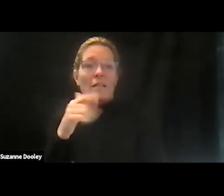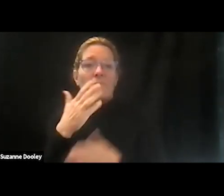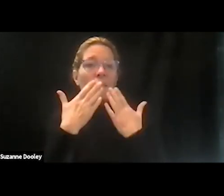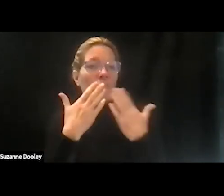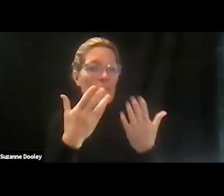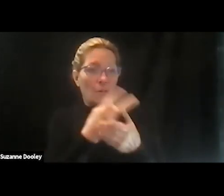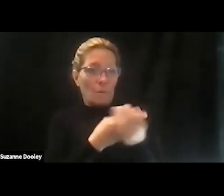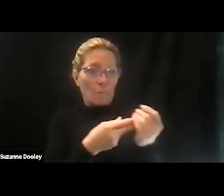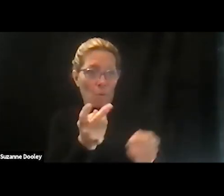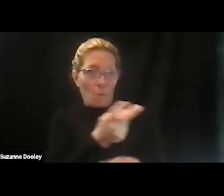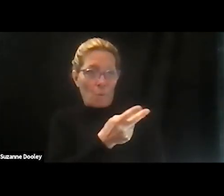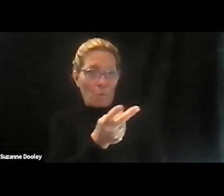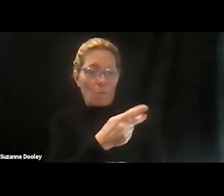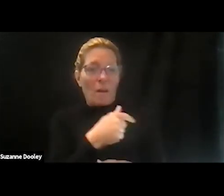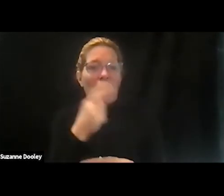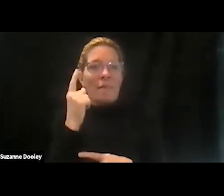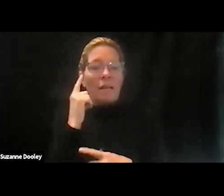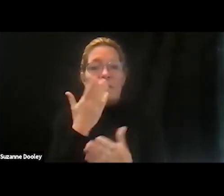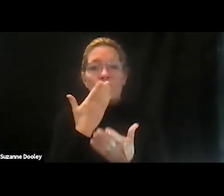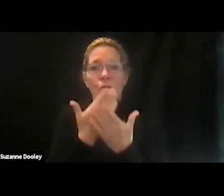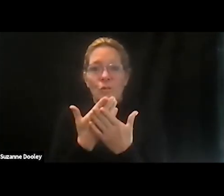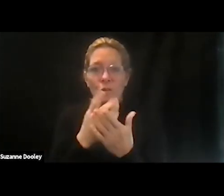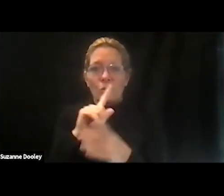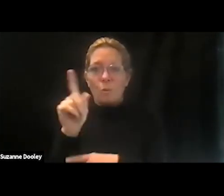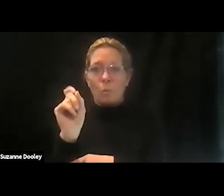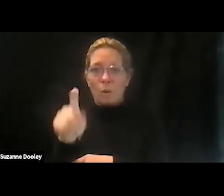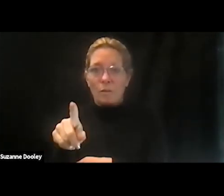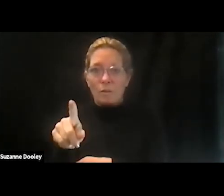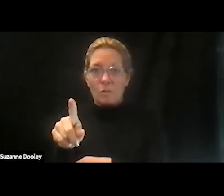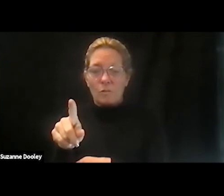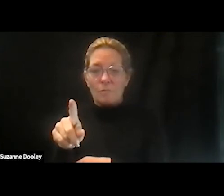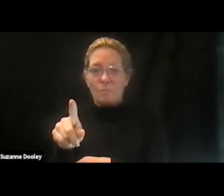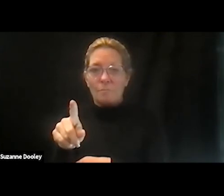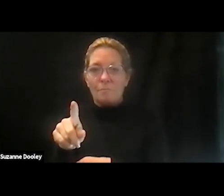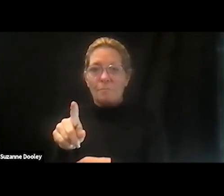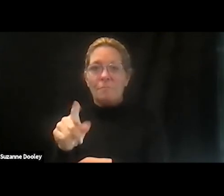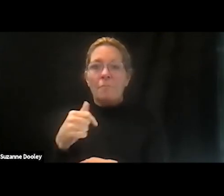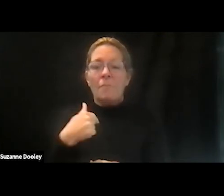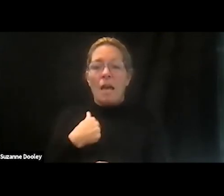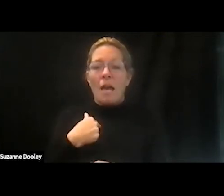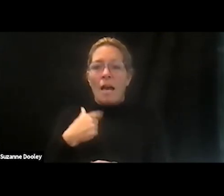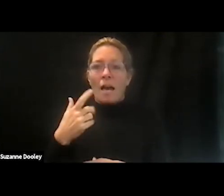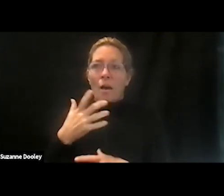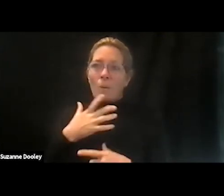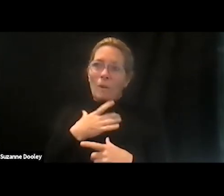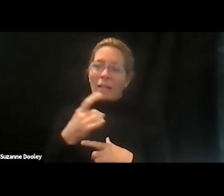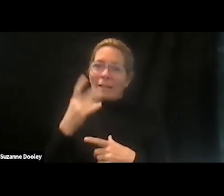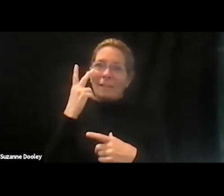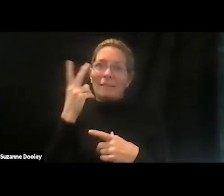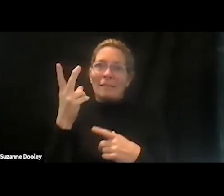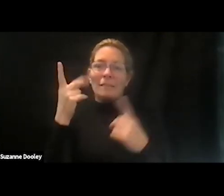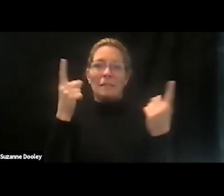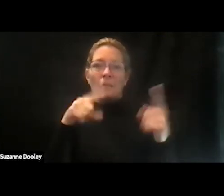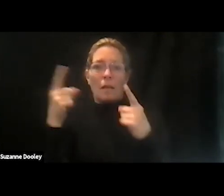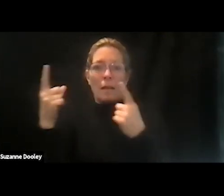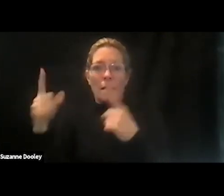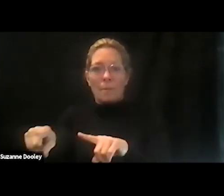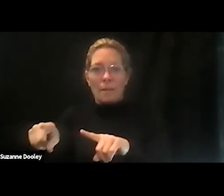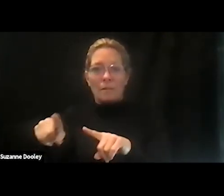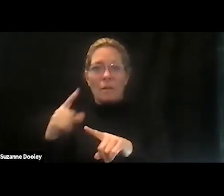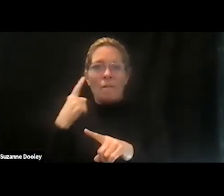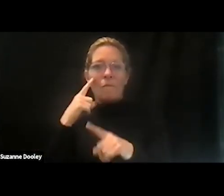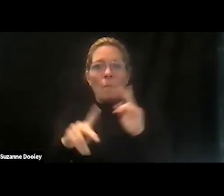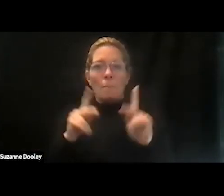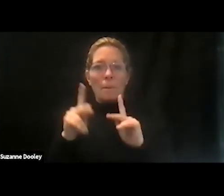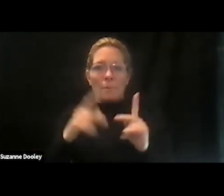that I would like to see us getting more comfortable holding space for multiple